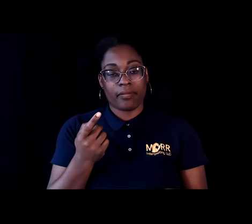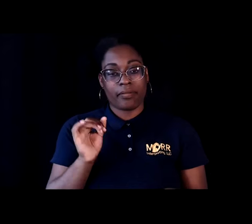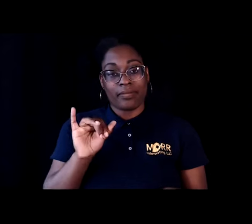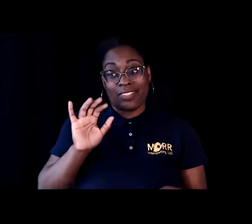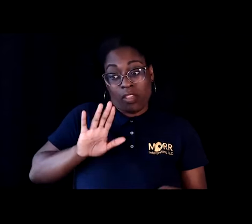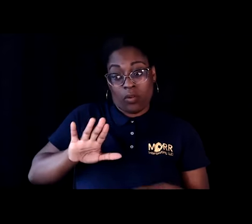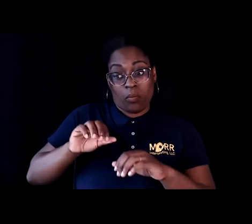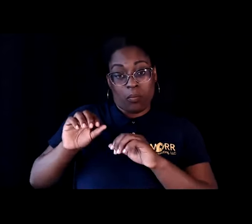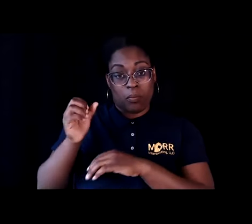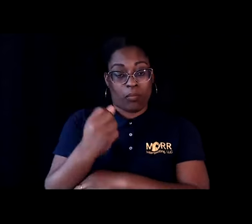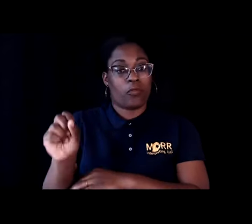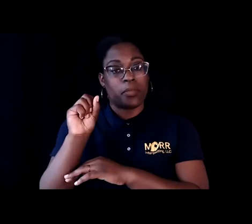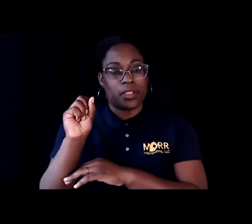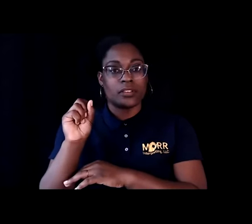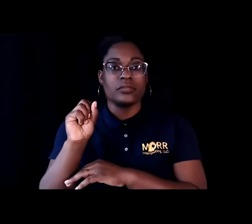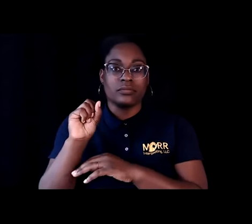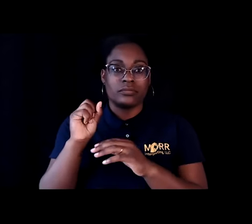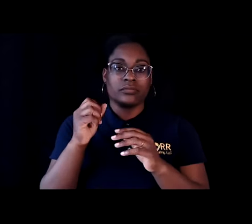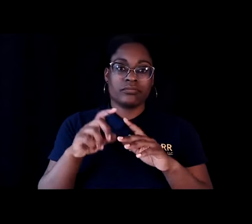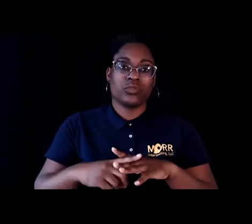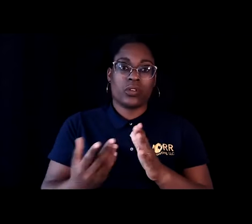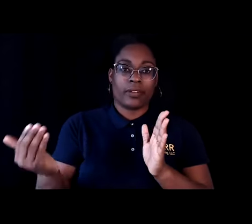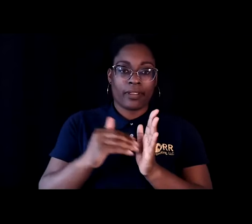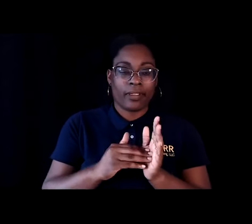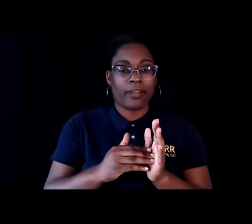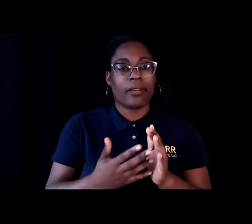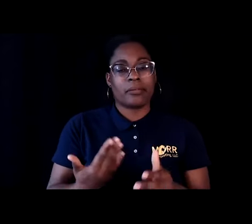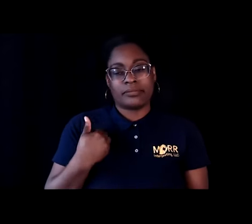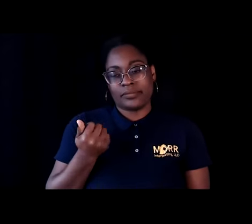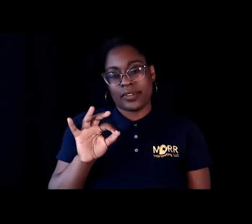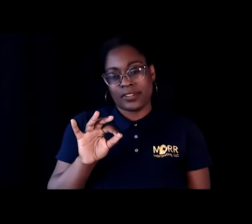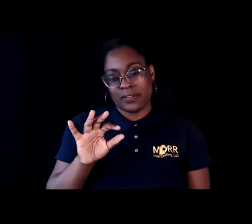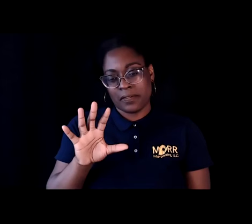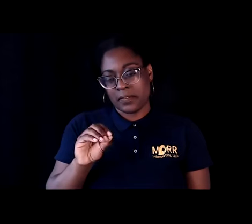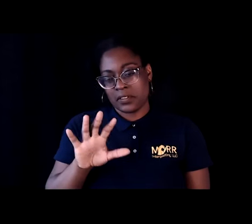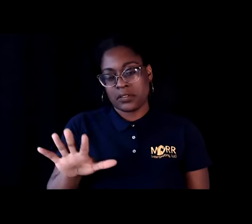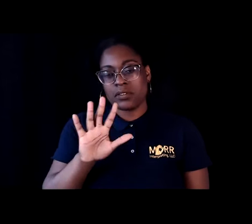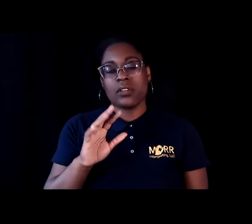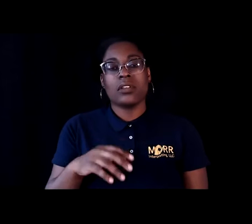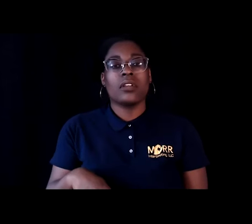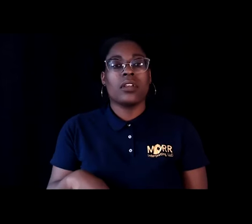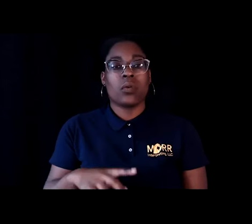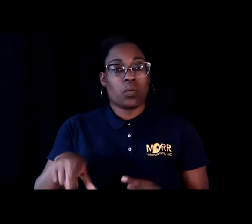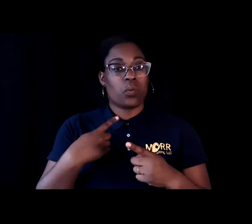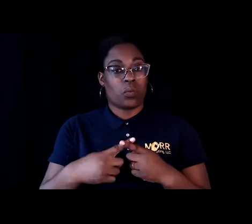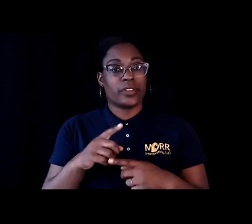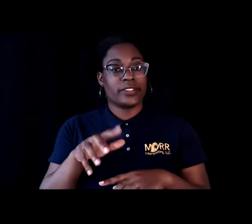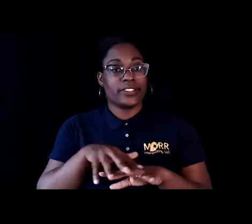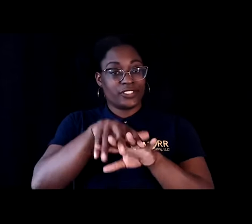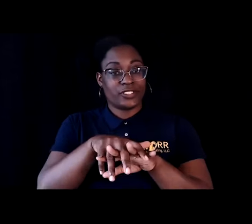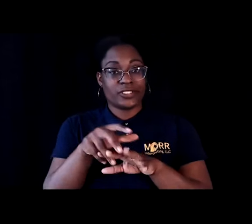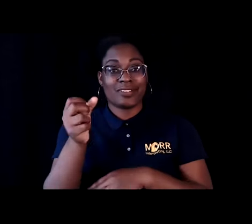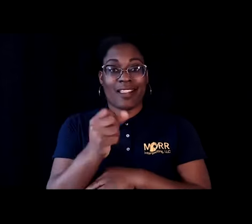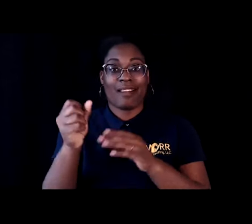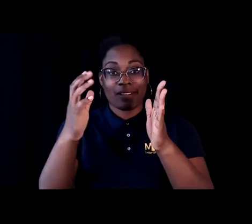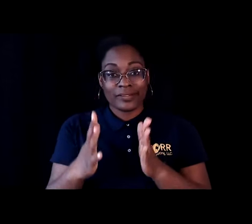the term Two-Spirit was invented between Indigenous activists from the United States and Canada,